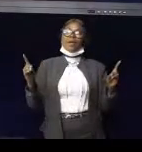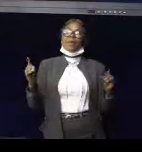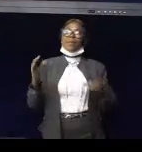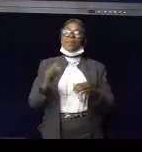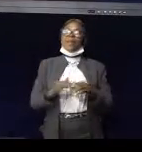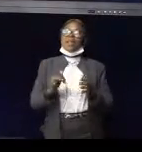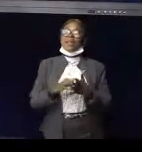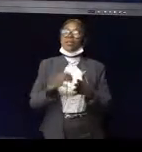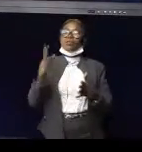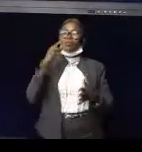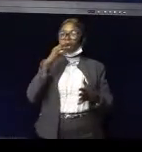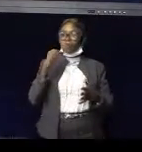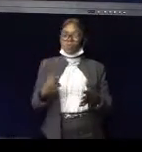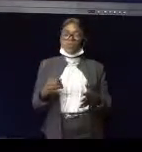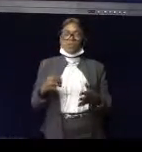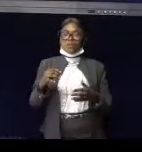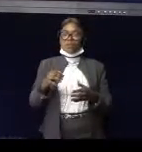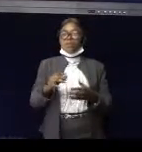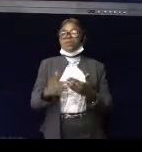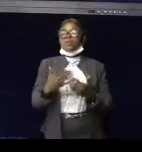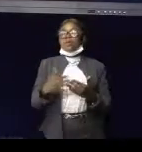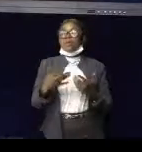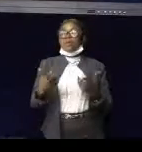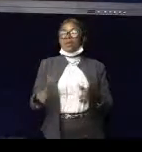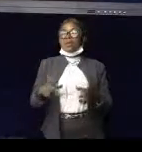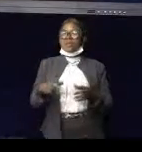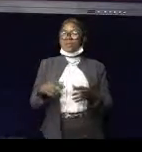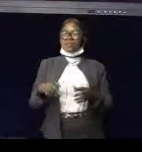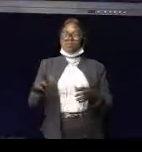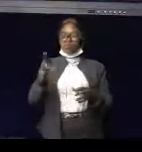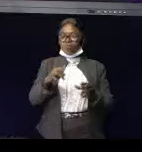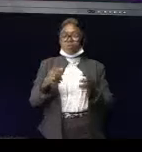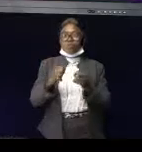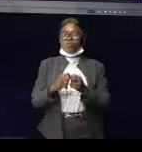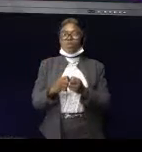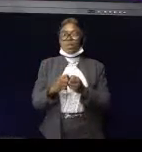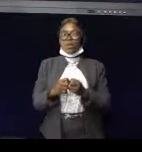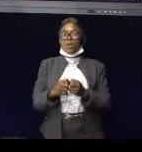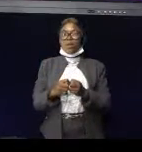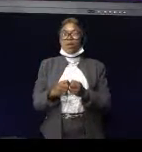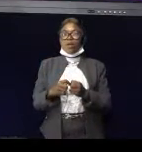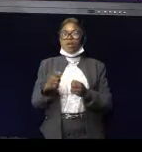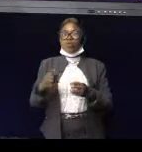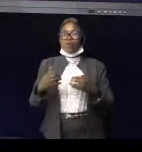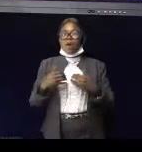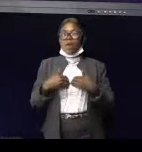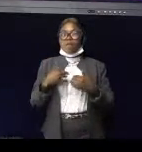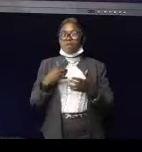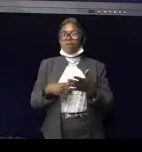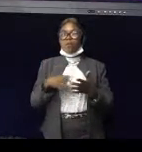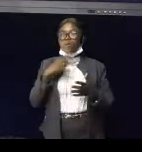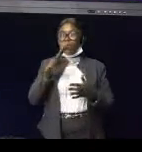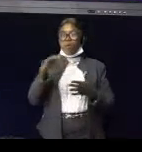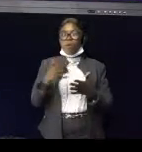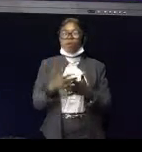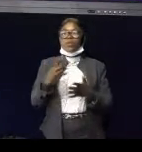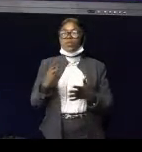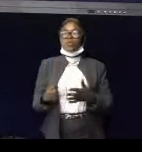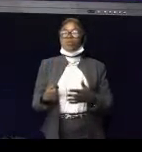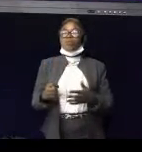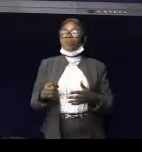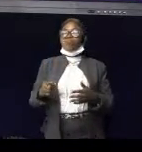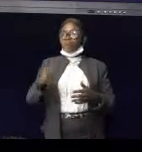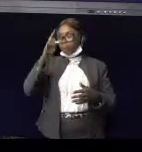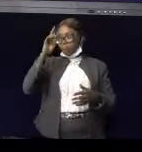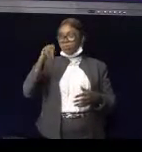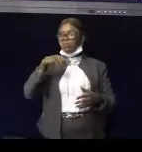Alrighty then, that was easy enough, but let's check it out. For those of us who may still be having problems. Okay, so there you have all the goats and all the